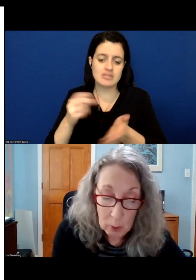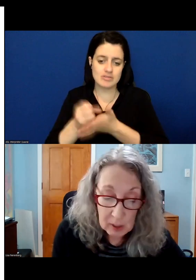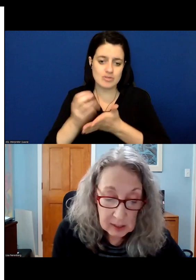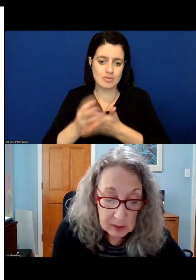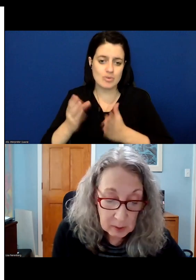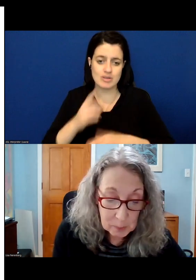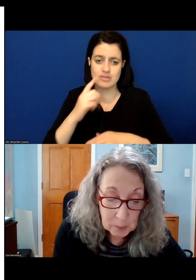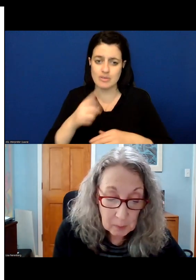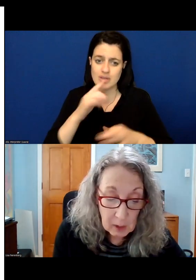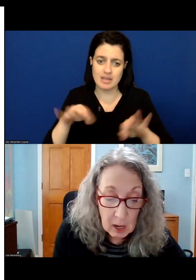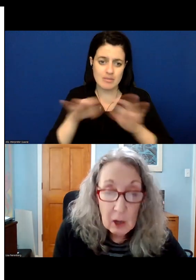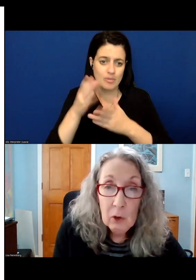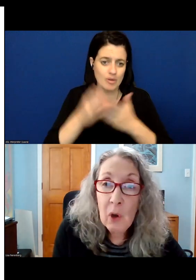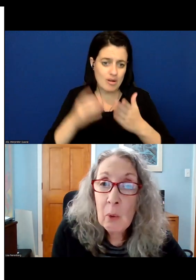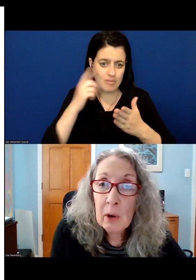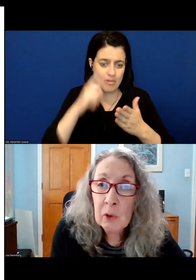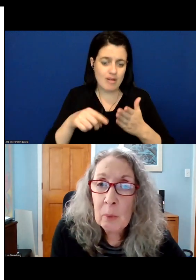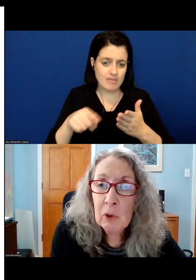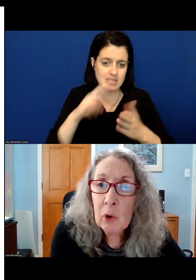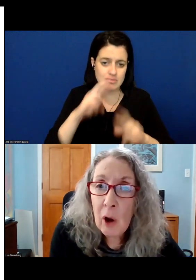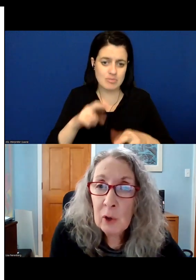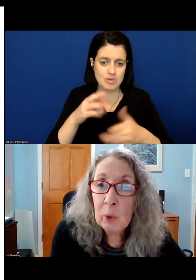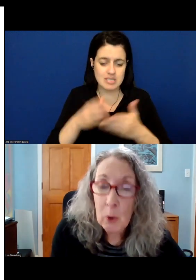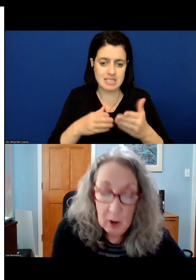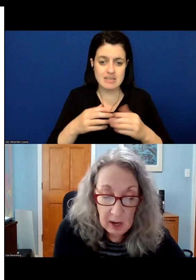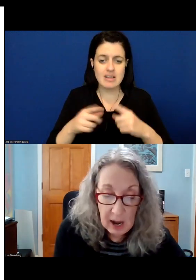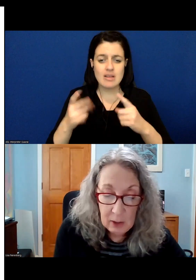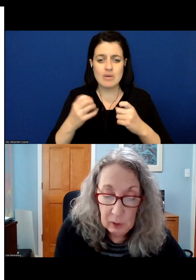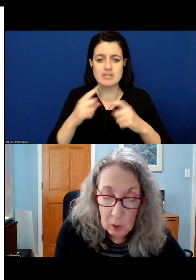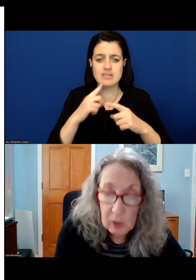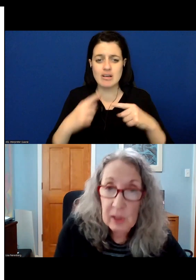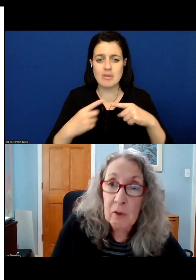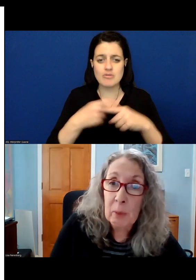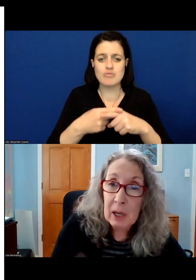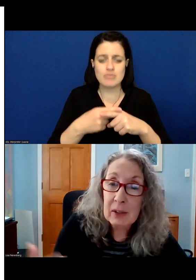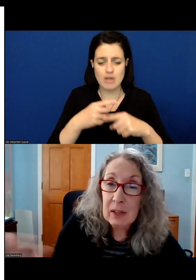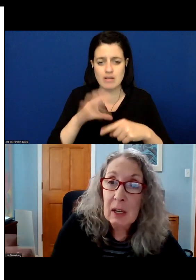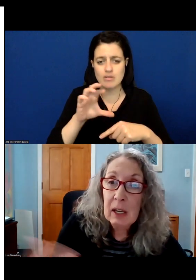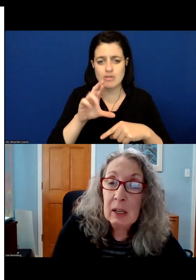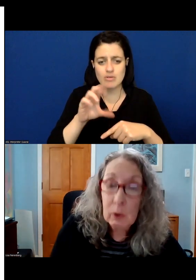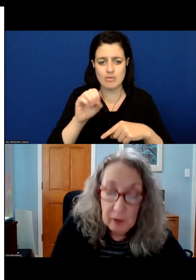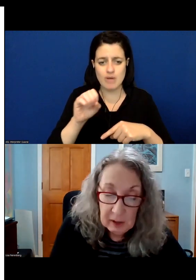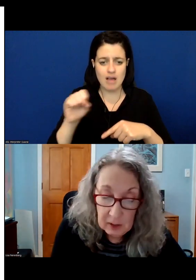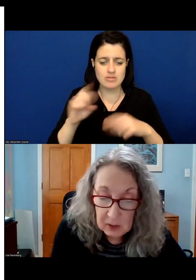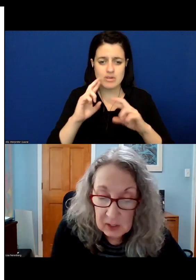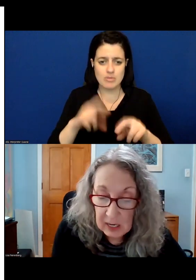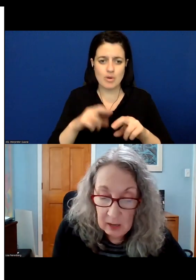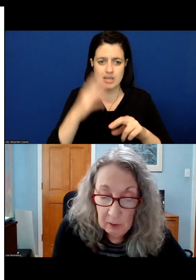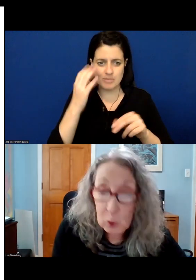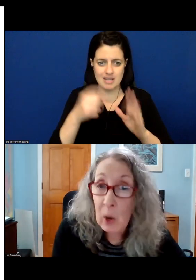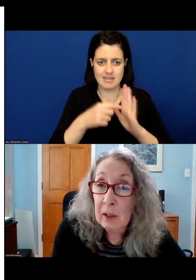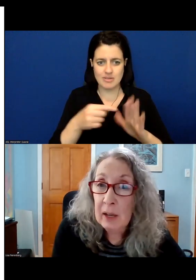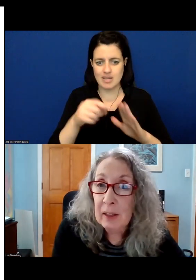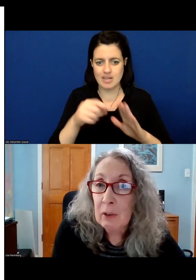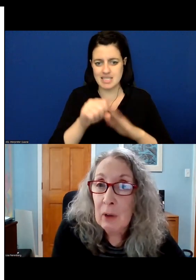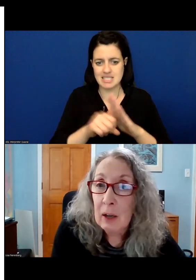of the reporting system. So I want to also mention cross-reporting at the local level because it's reflected at the state level